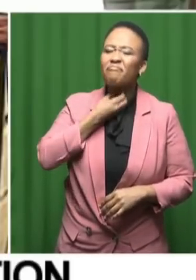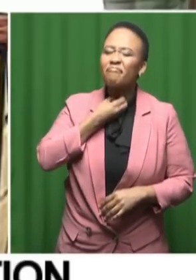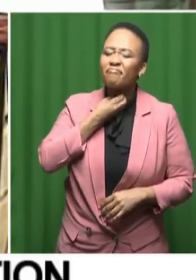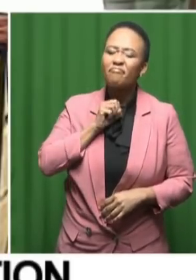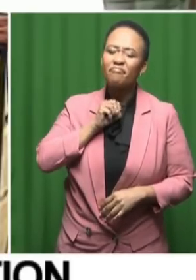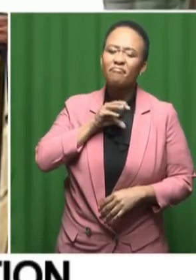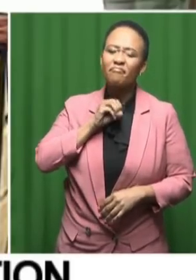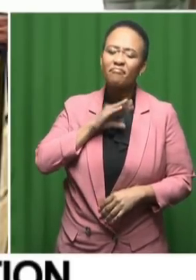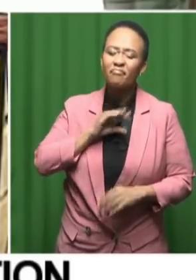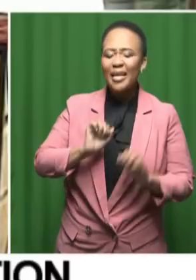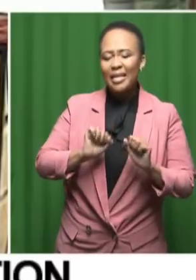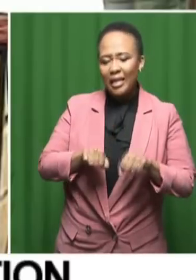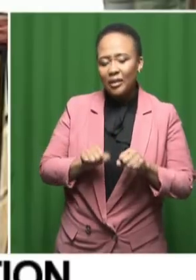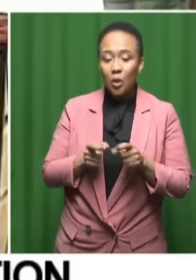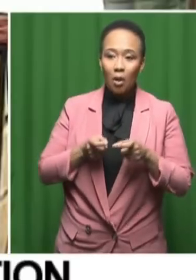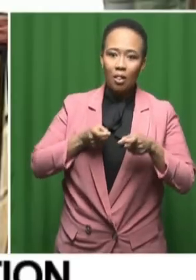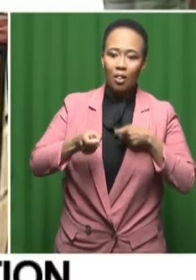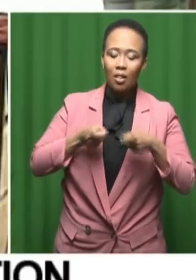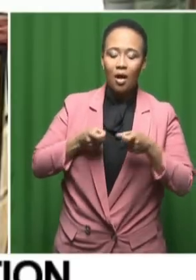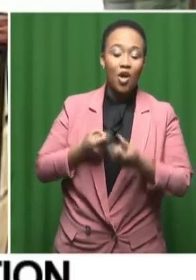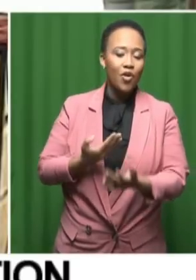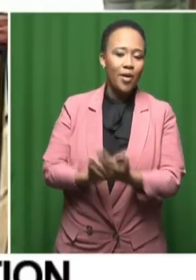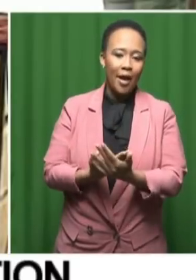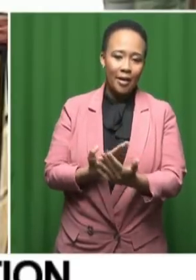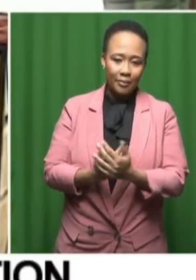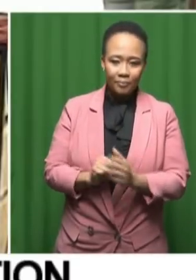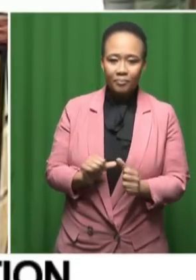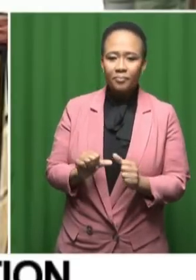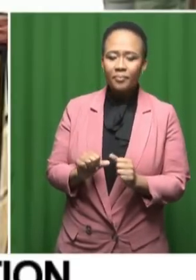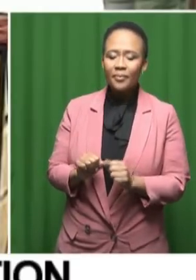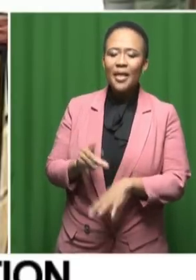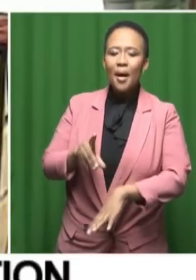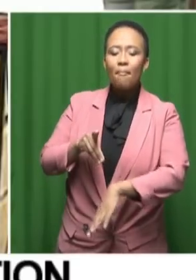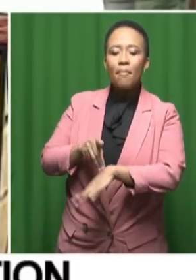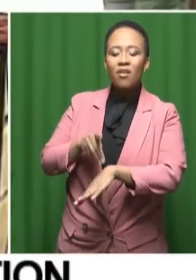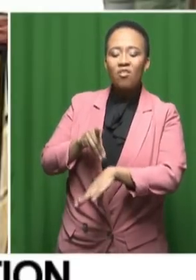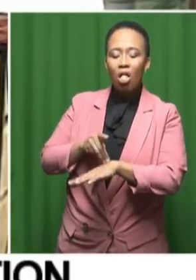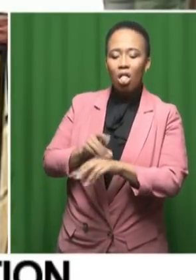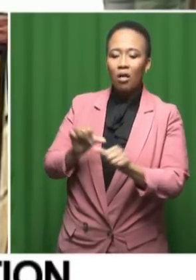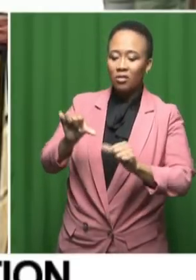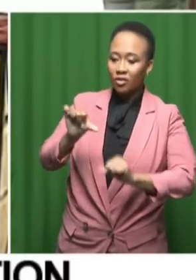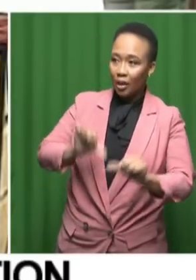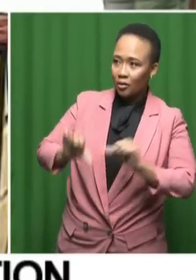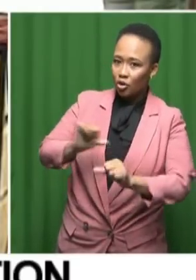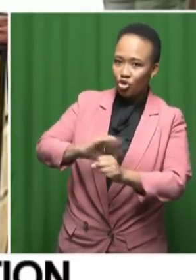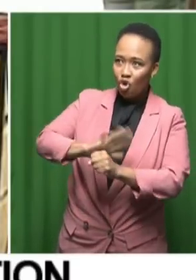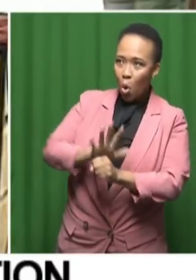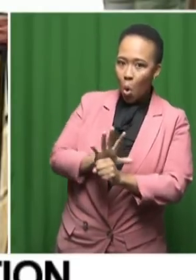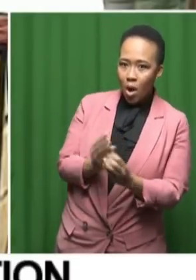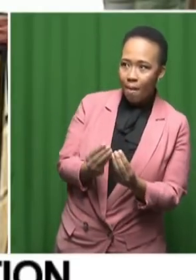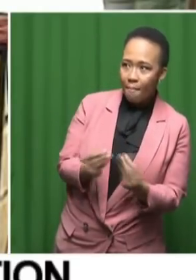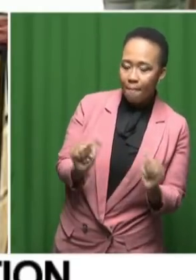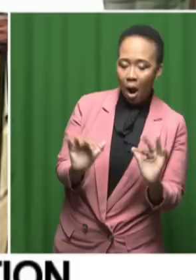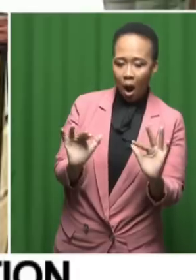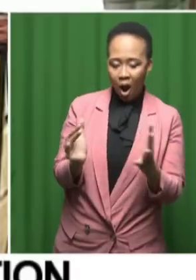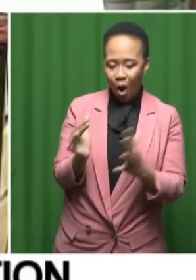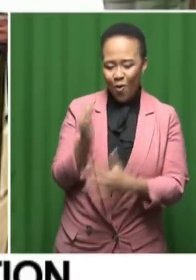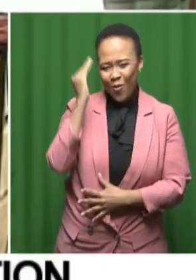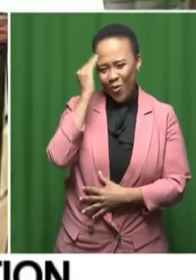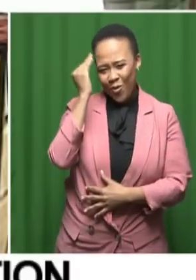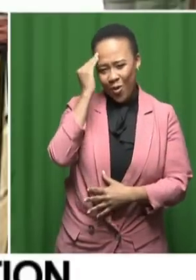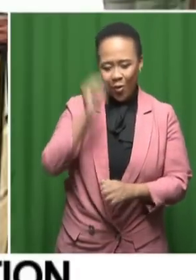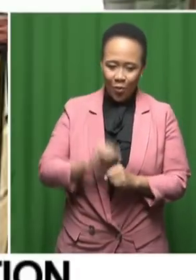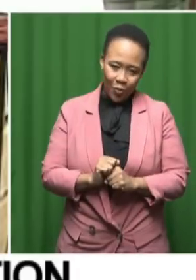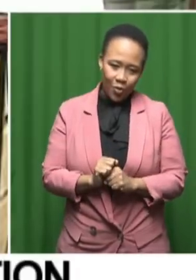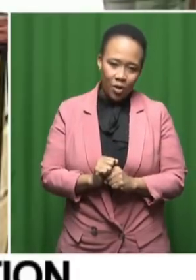more controllable. Science now knows, medical science knows how to deal with COVID-19. So reporting